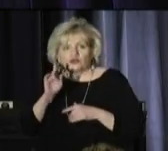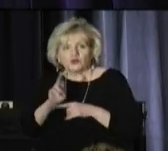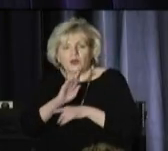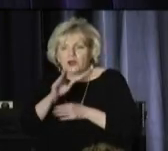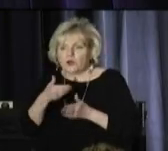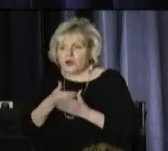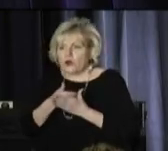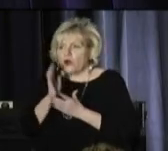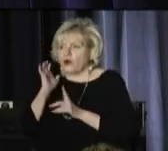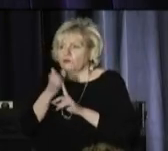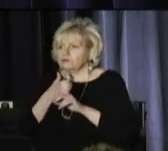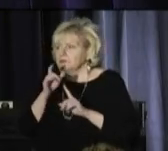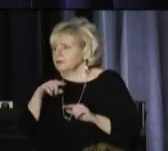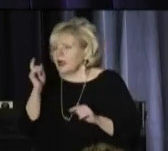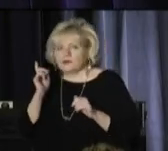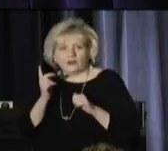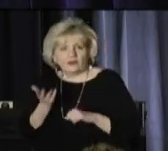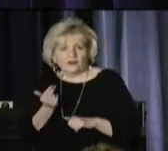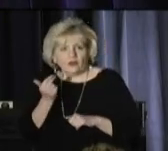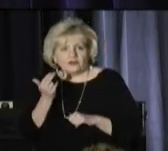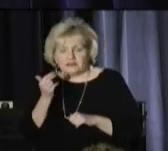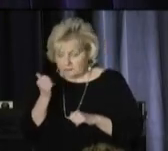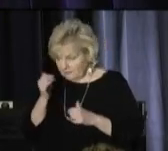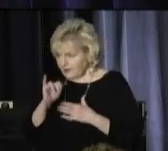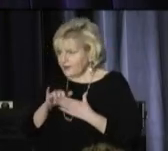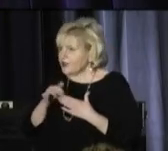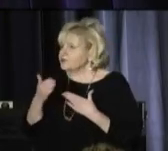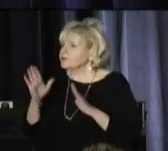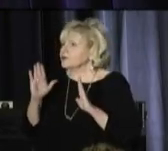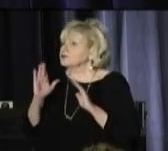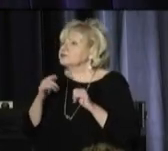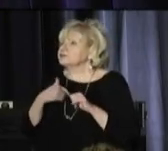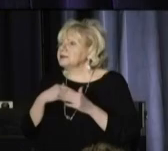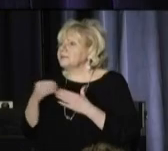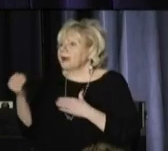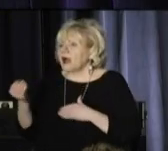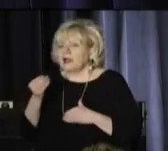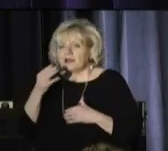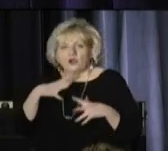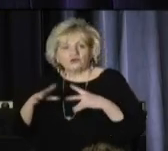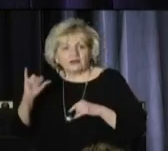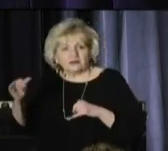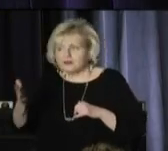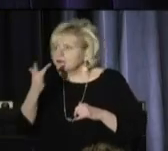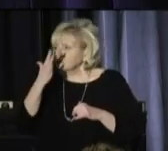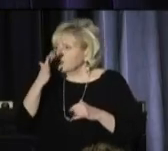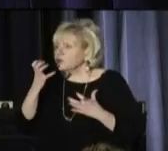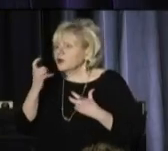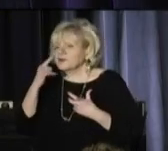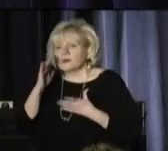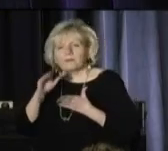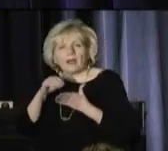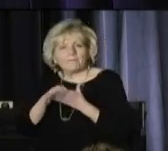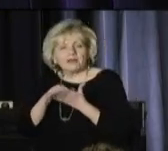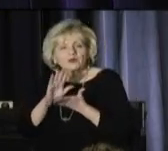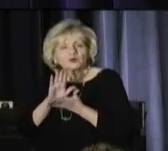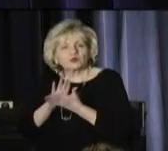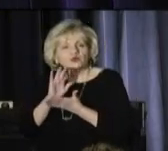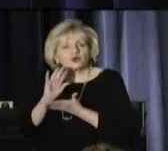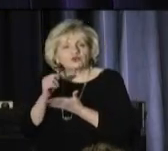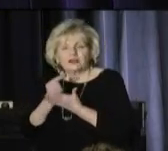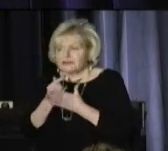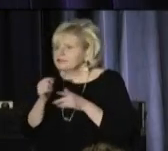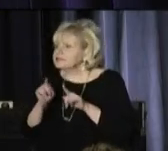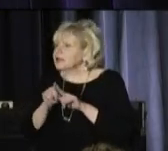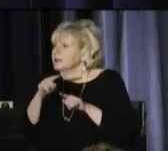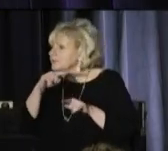I was 13 the first time she let me buy a dress of this color. I wanted it for my middle school graduation. It's the same black